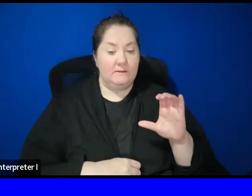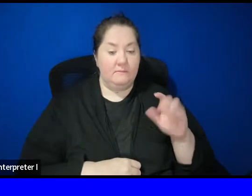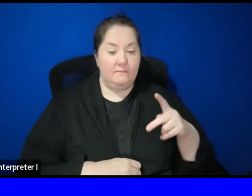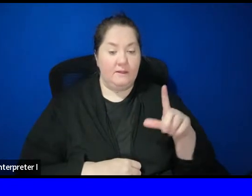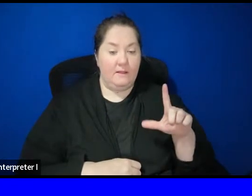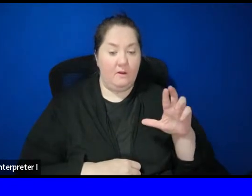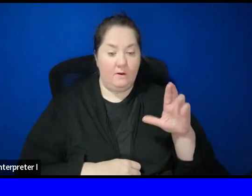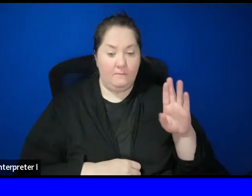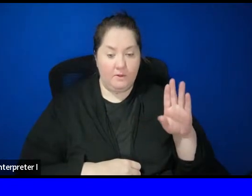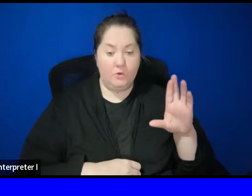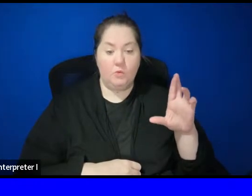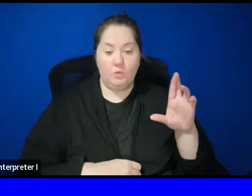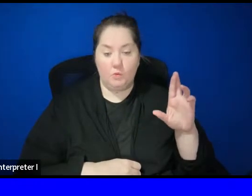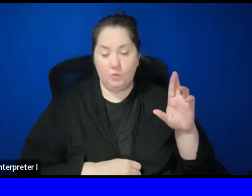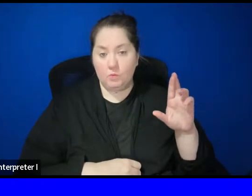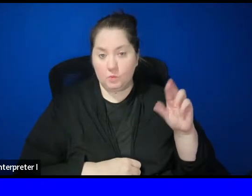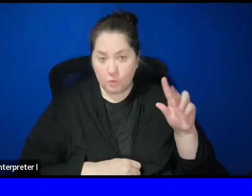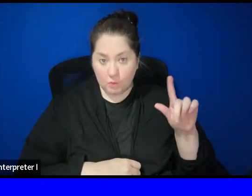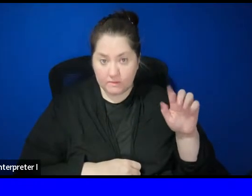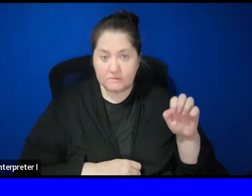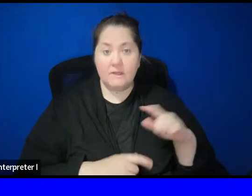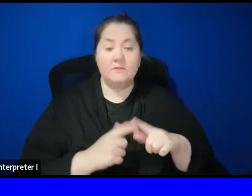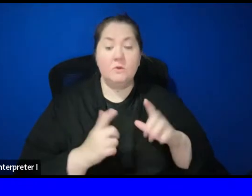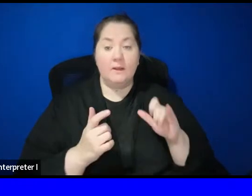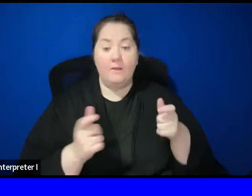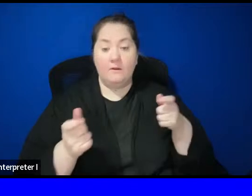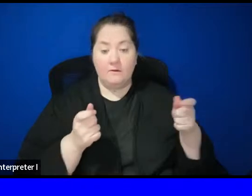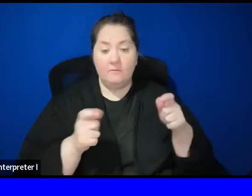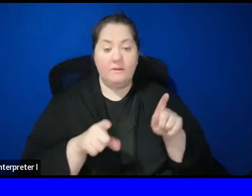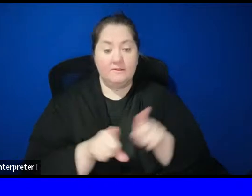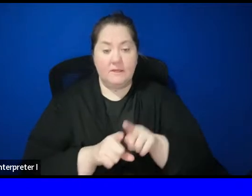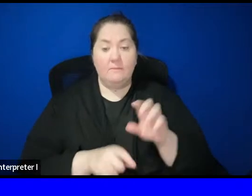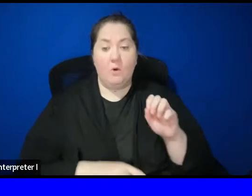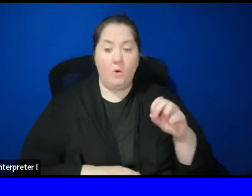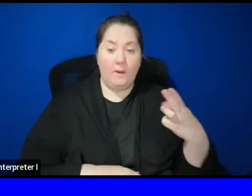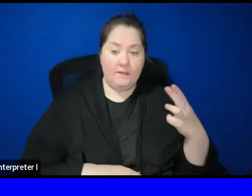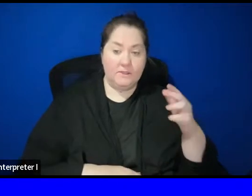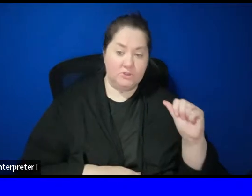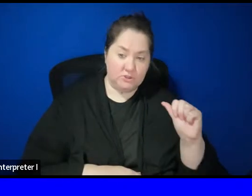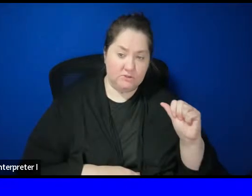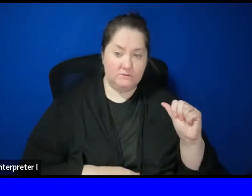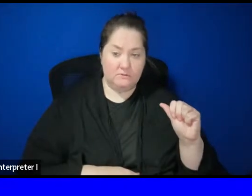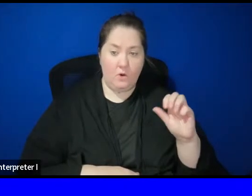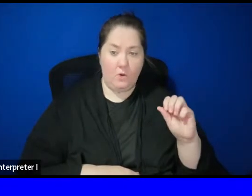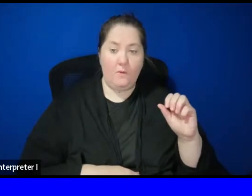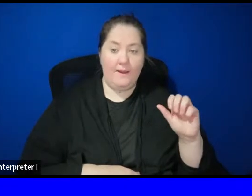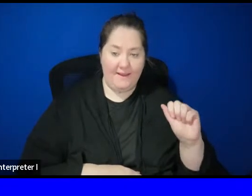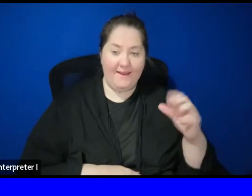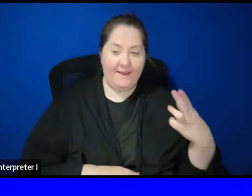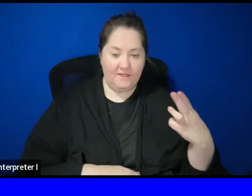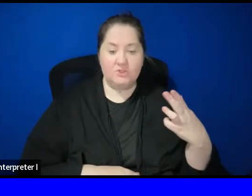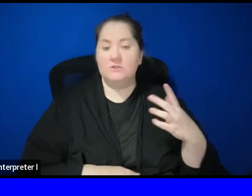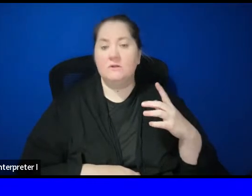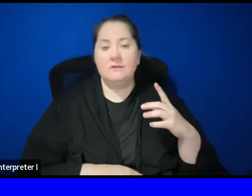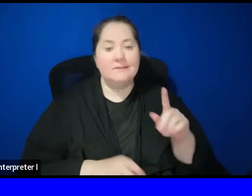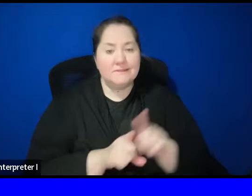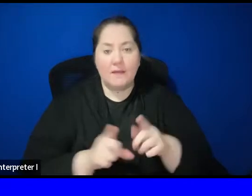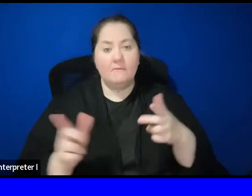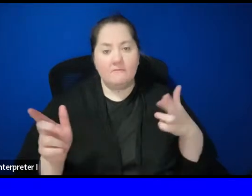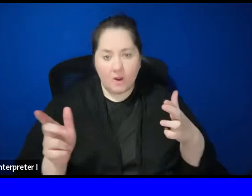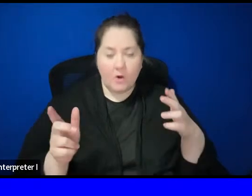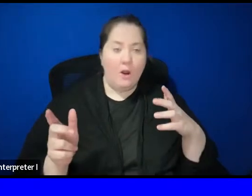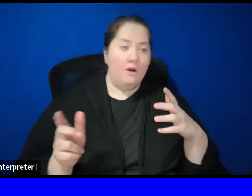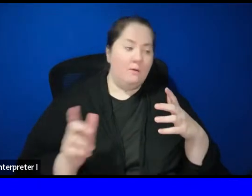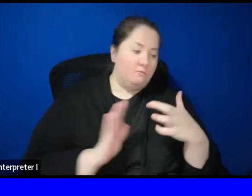and as a result, concealed pistol license appeals are governed by the same OAH rules of procedure that apply to all other case types, including firearm registration